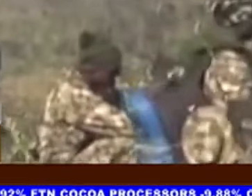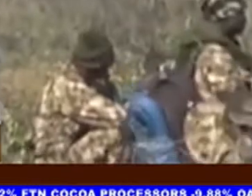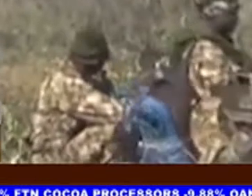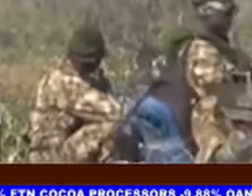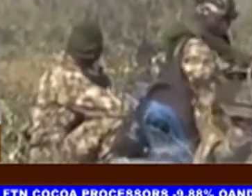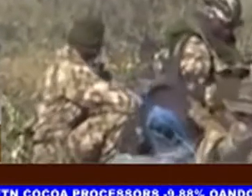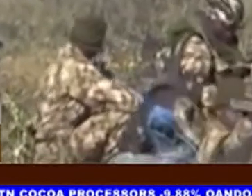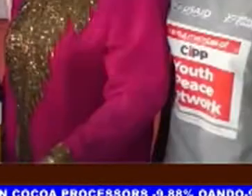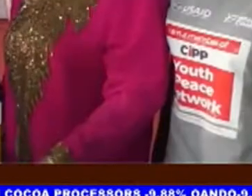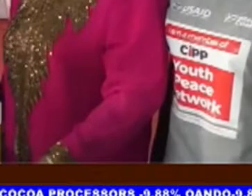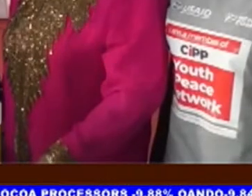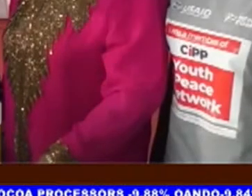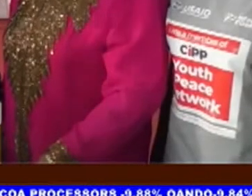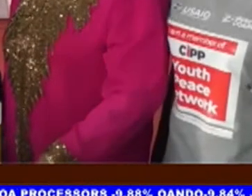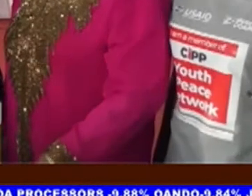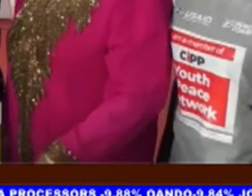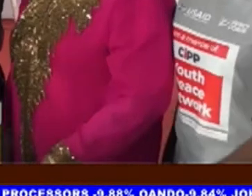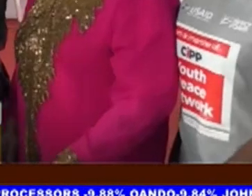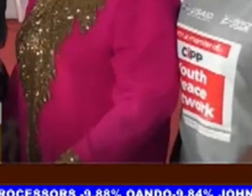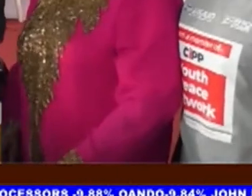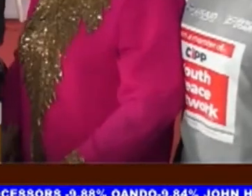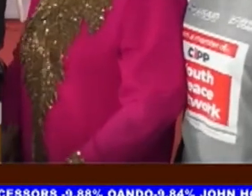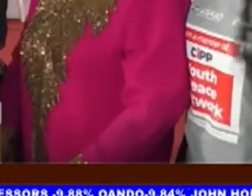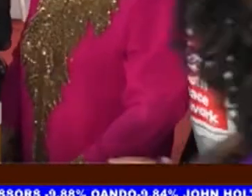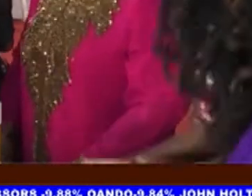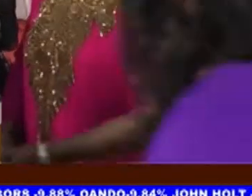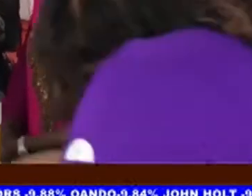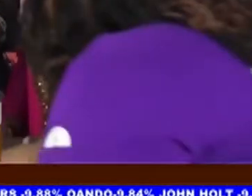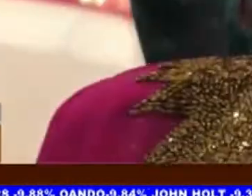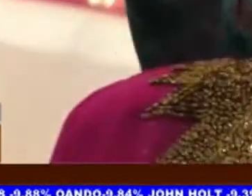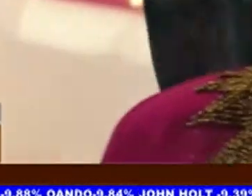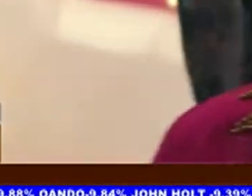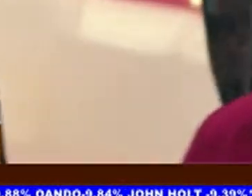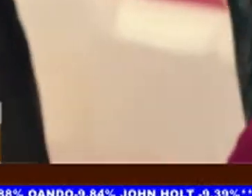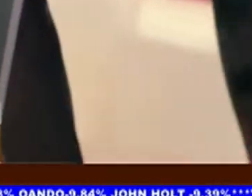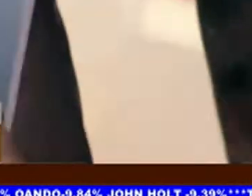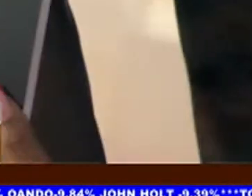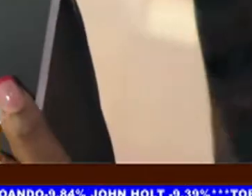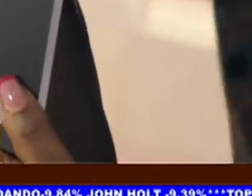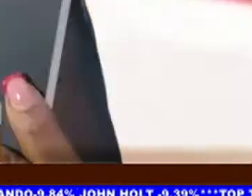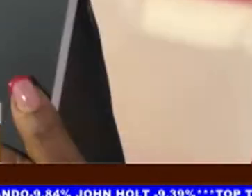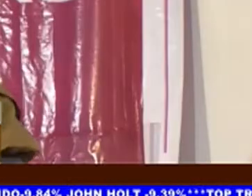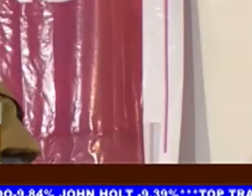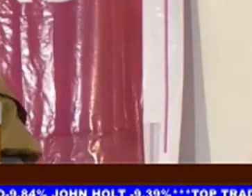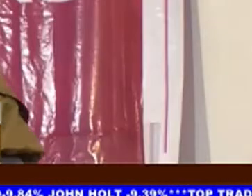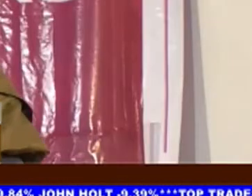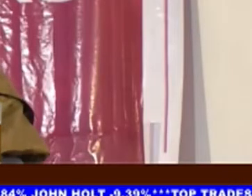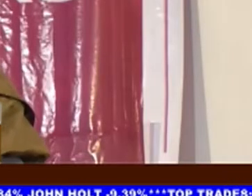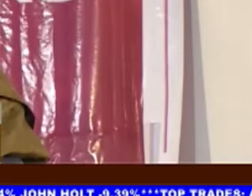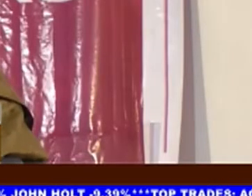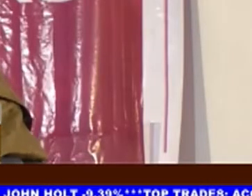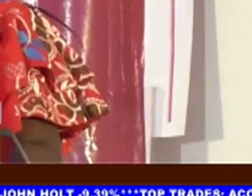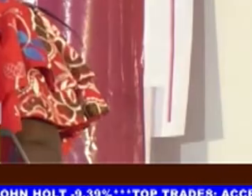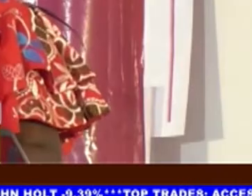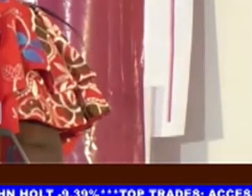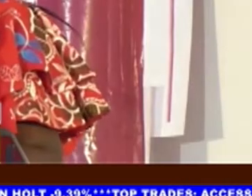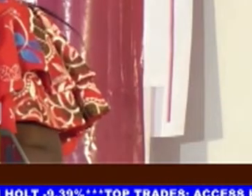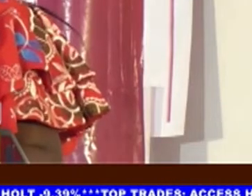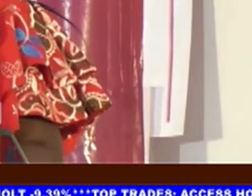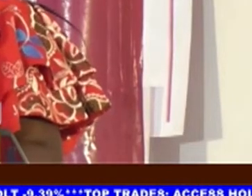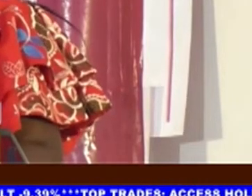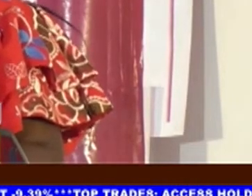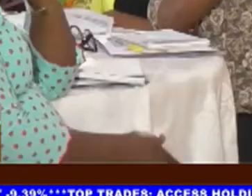values. For these reasons, the Parenting for Peace P4P Guide peace advocates say will assist